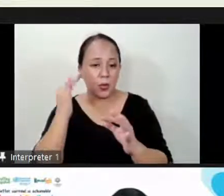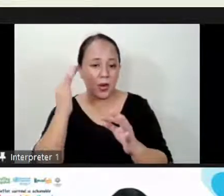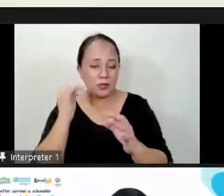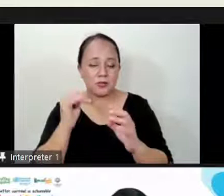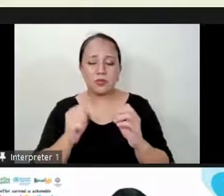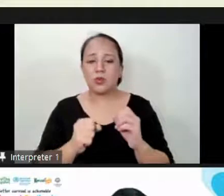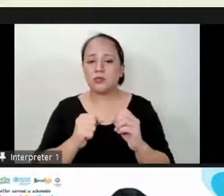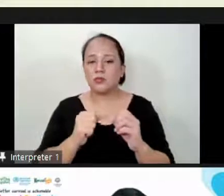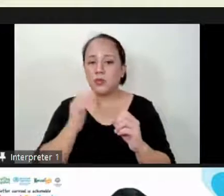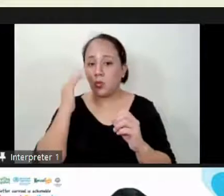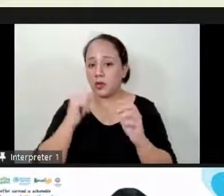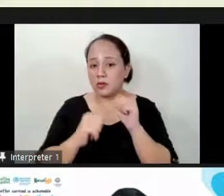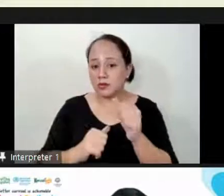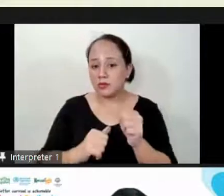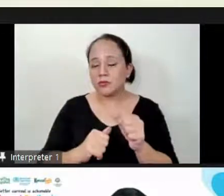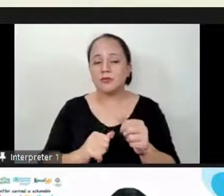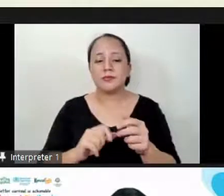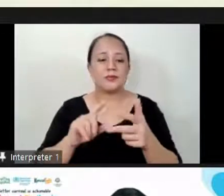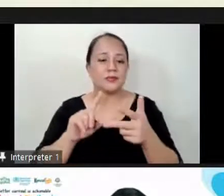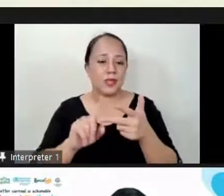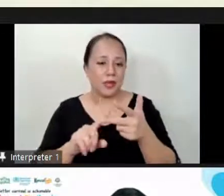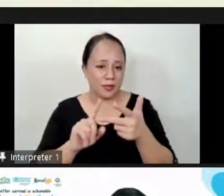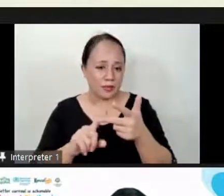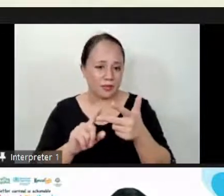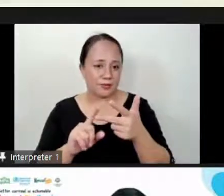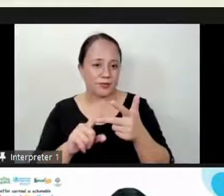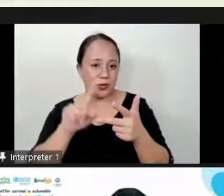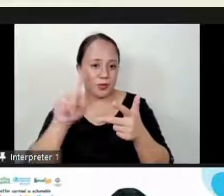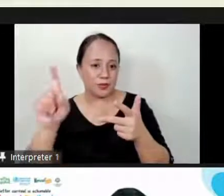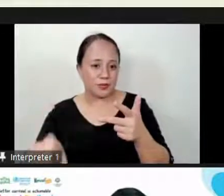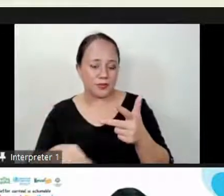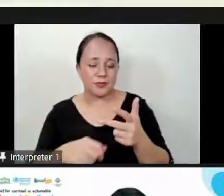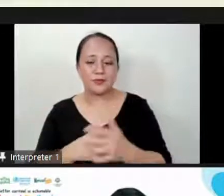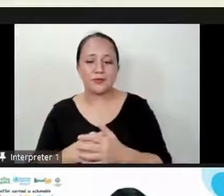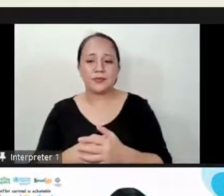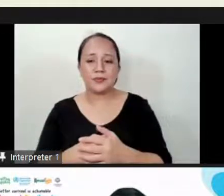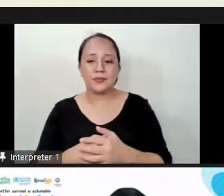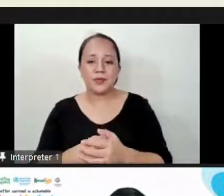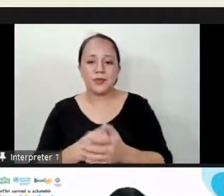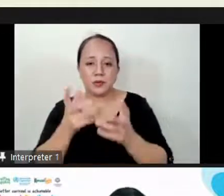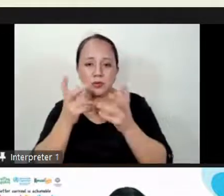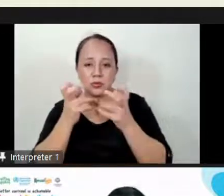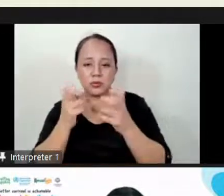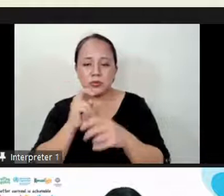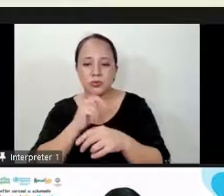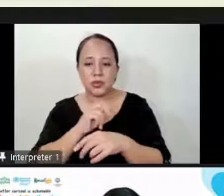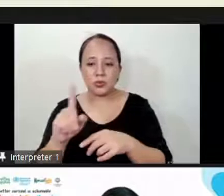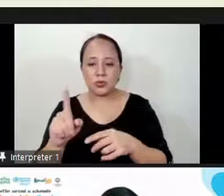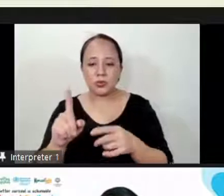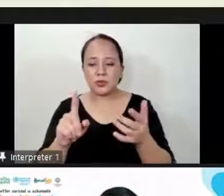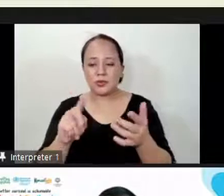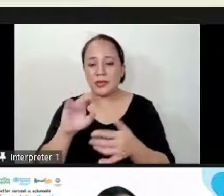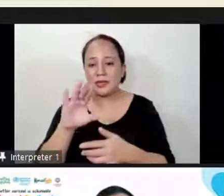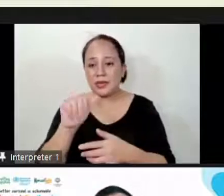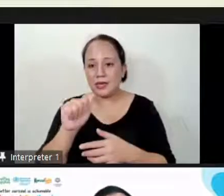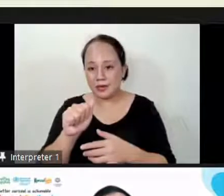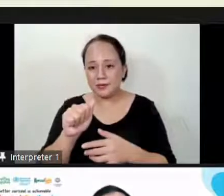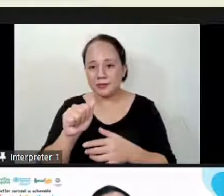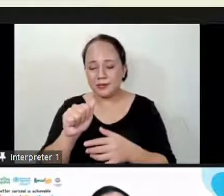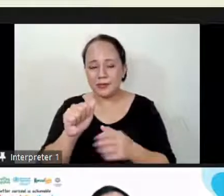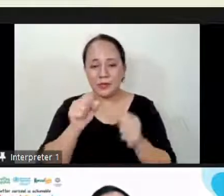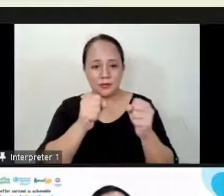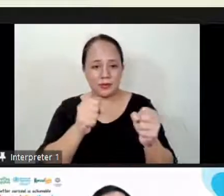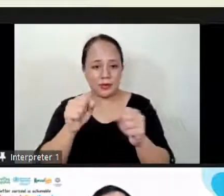not? Okay. And the third question was, hearing or seeing the National Integrated Cancer Control Strategic